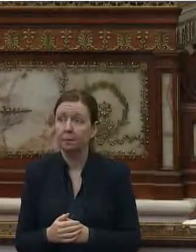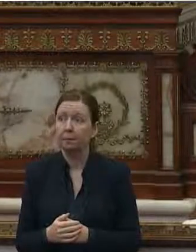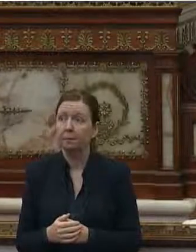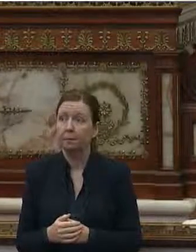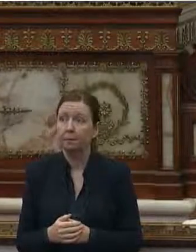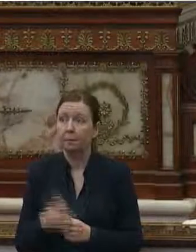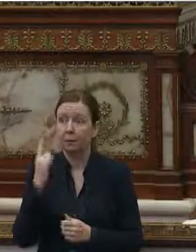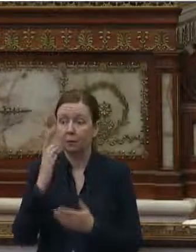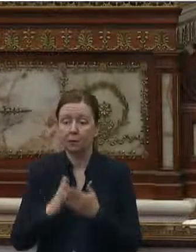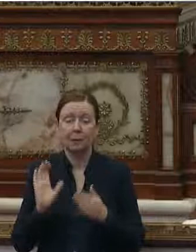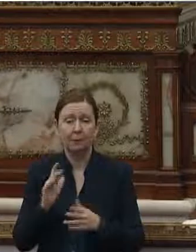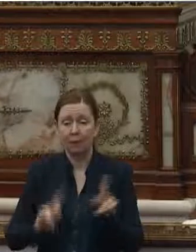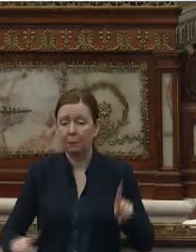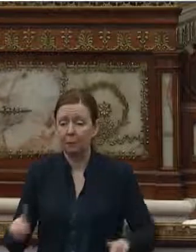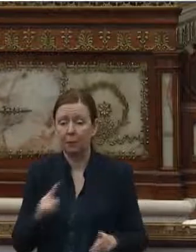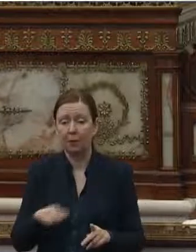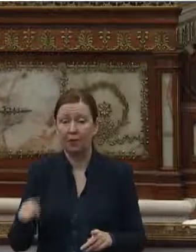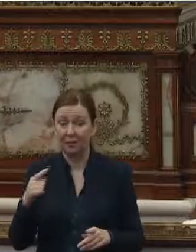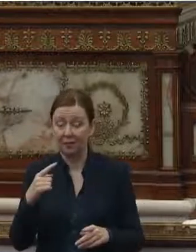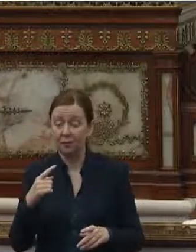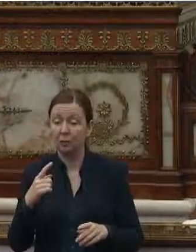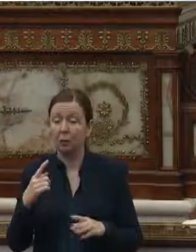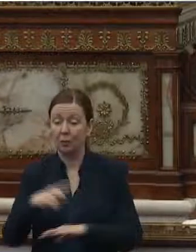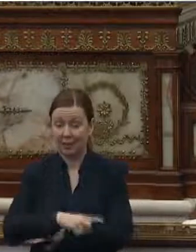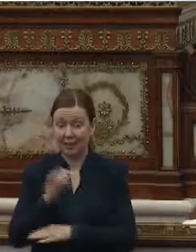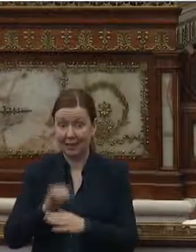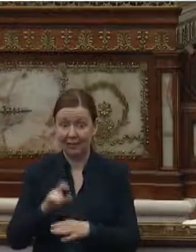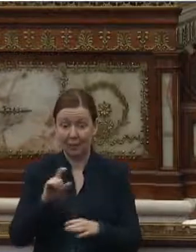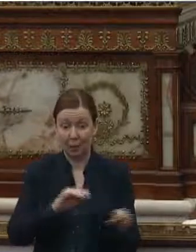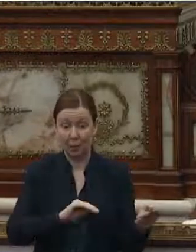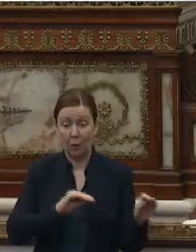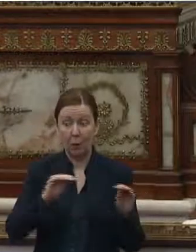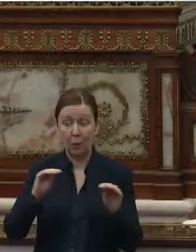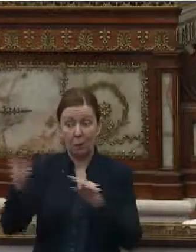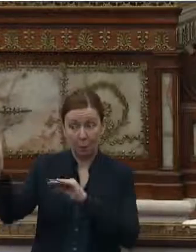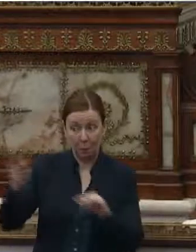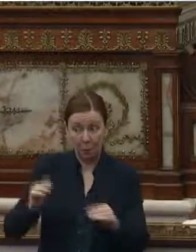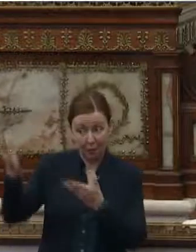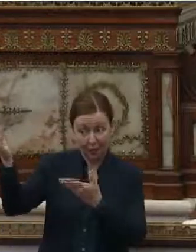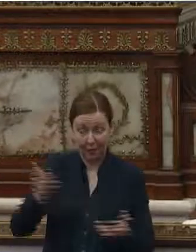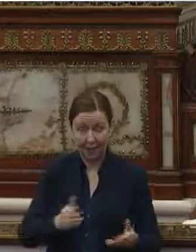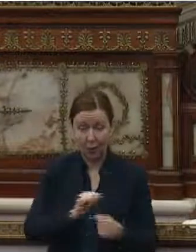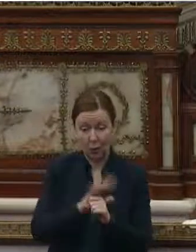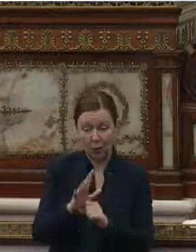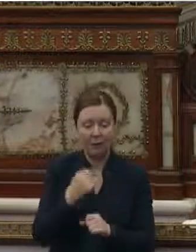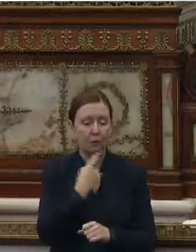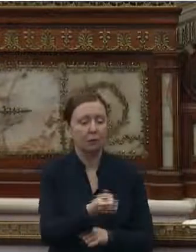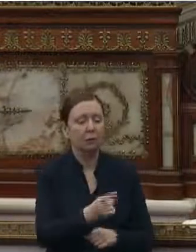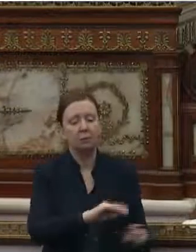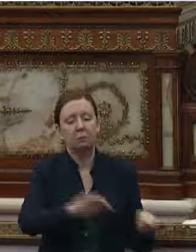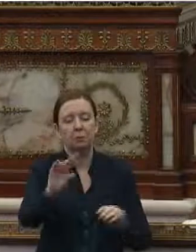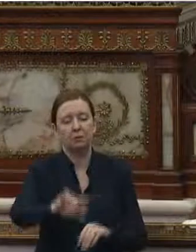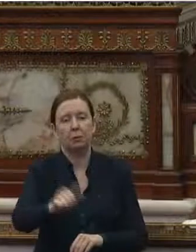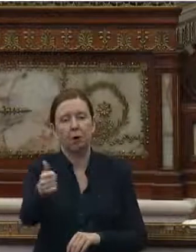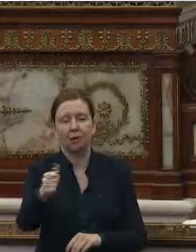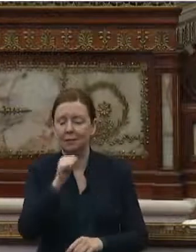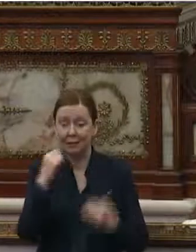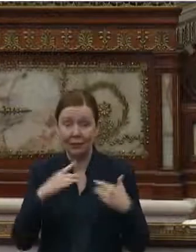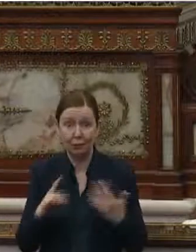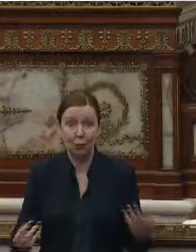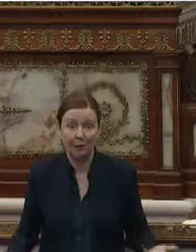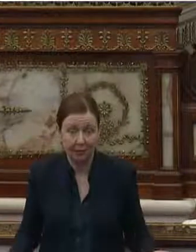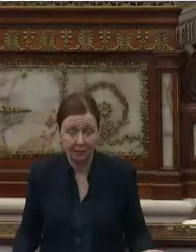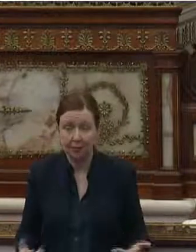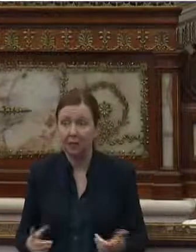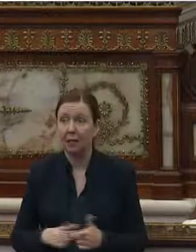And for some of our people, they were told on the day that they were moving in COVID patients that they were going to be leaving that nursing and moving somewhere else. So, they really did not have any choice,